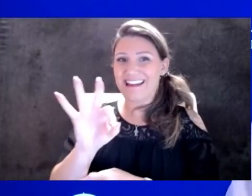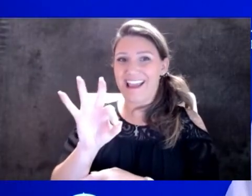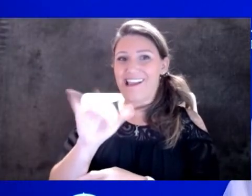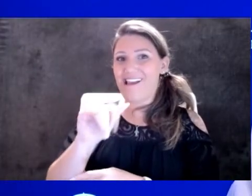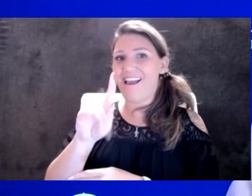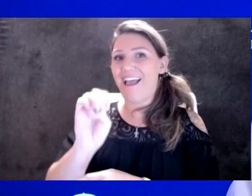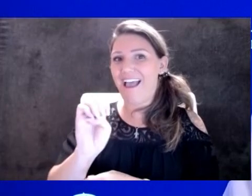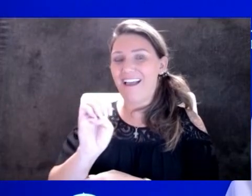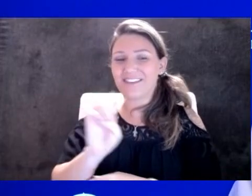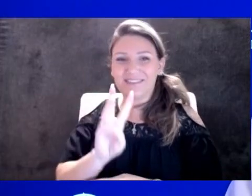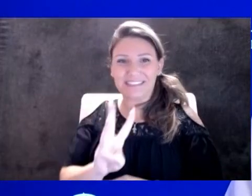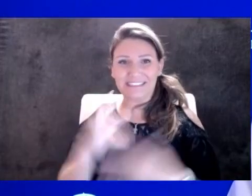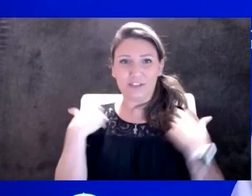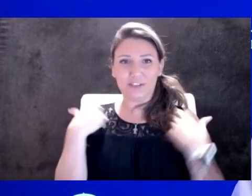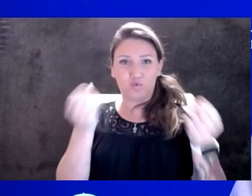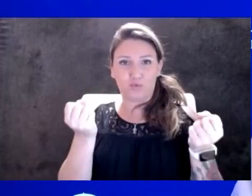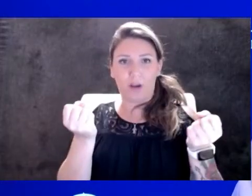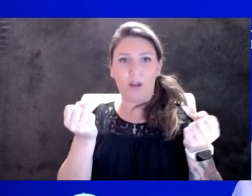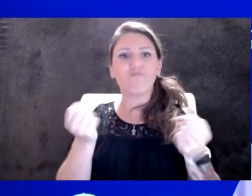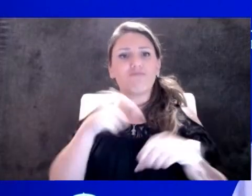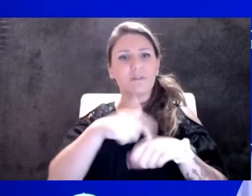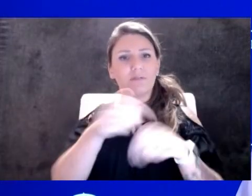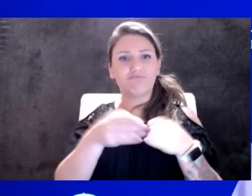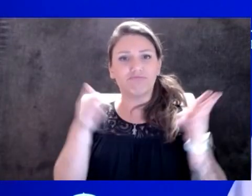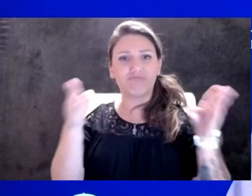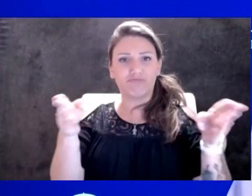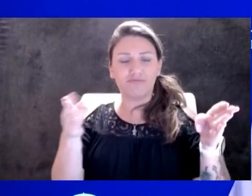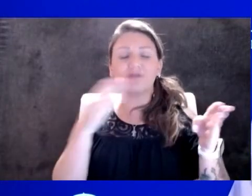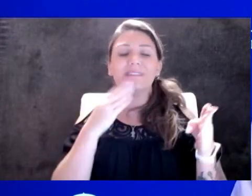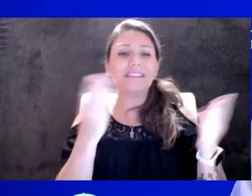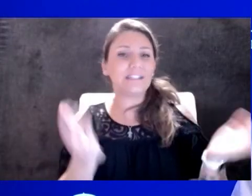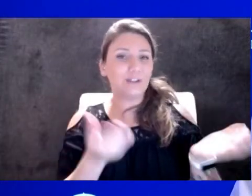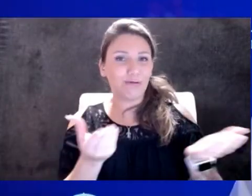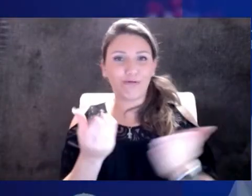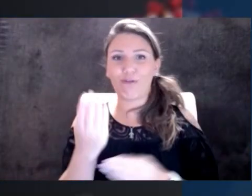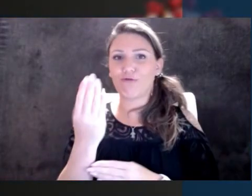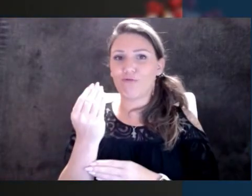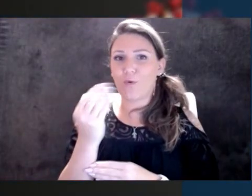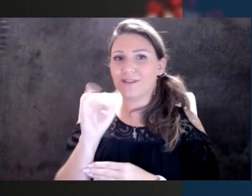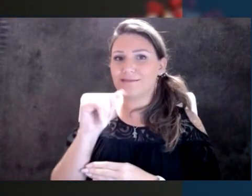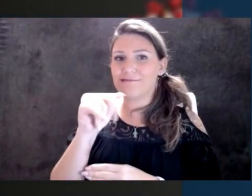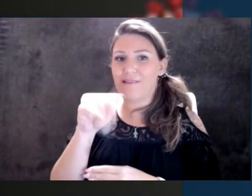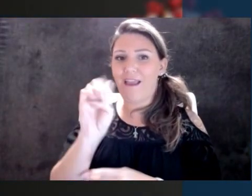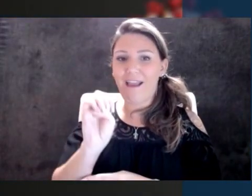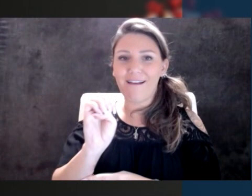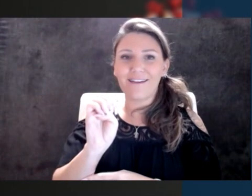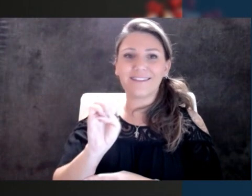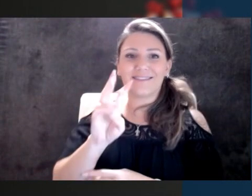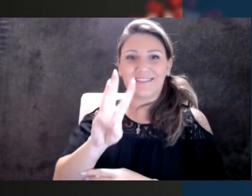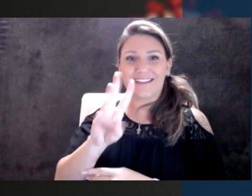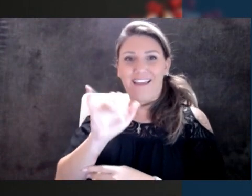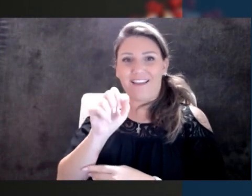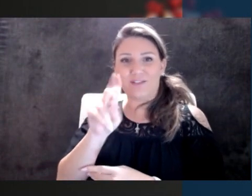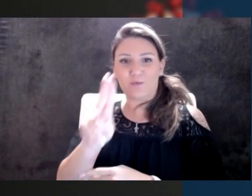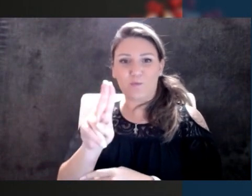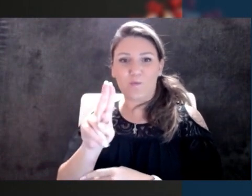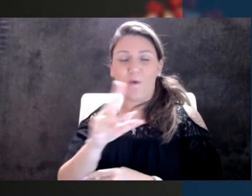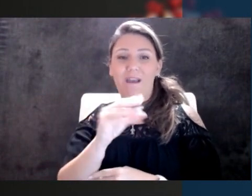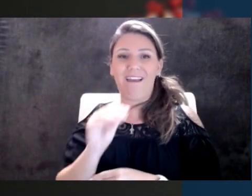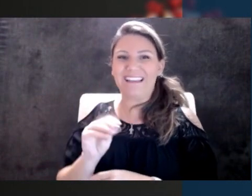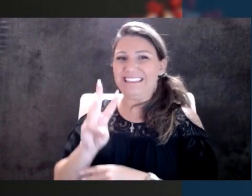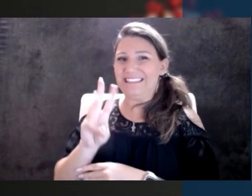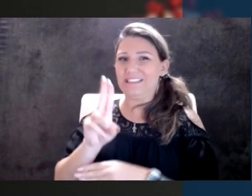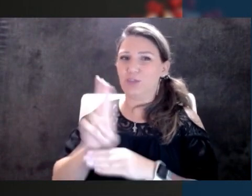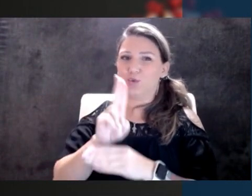of 15. We here at the health system, 14 active patients with 6 in the ICU and 6 of those patients on the ventilator as